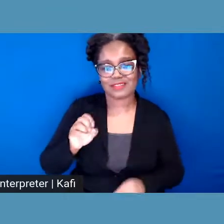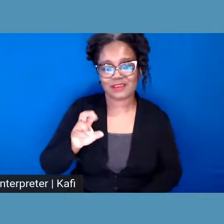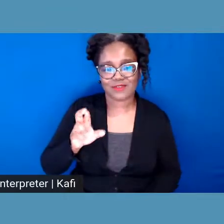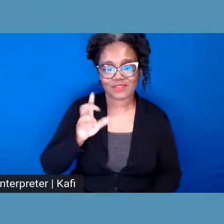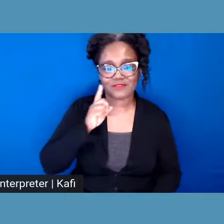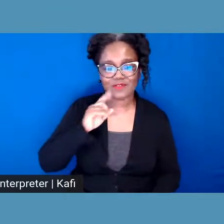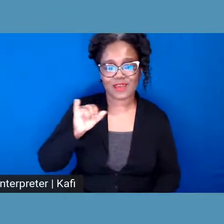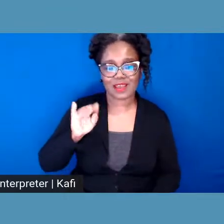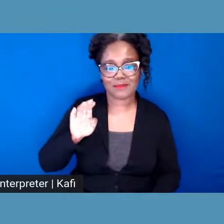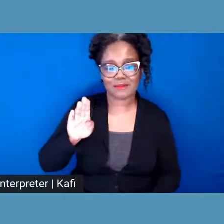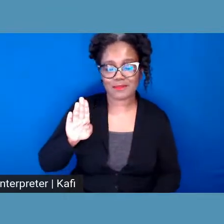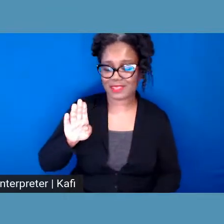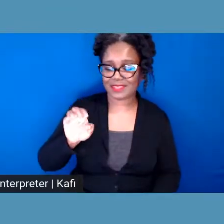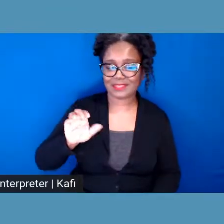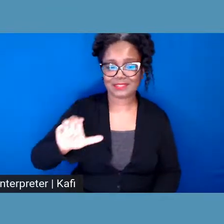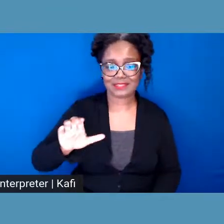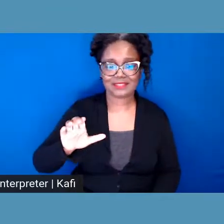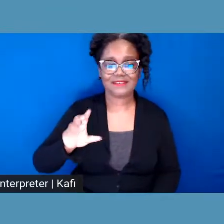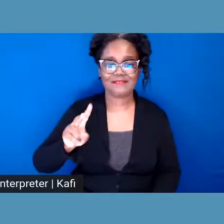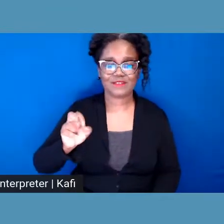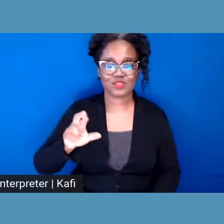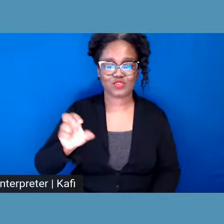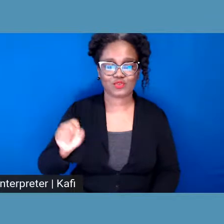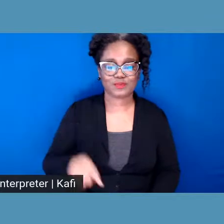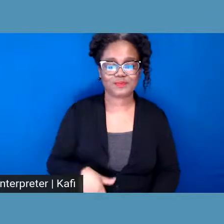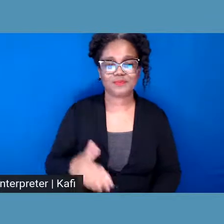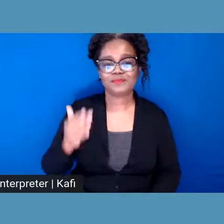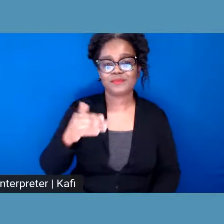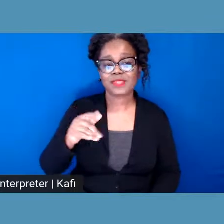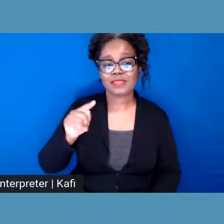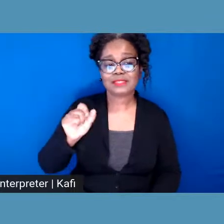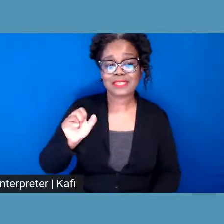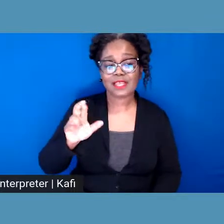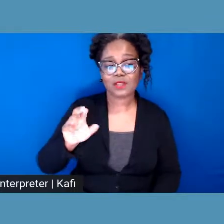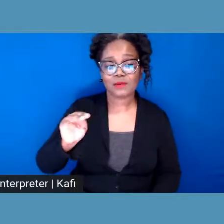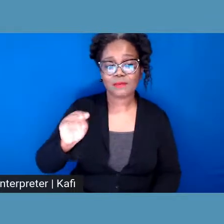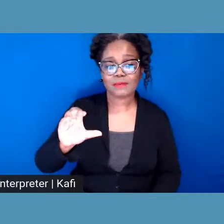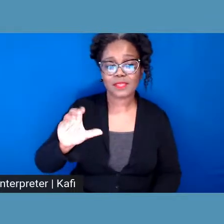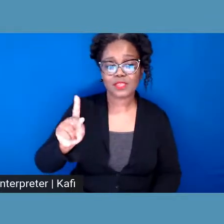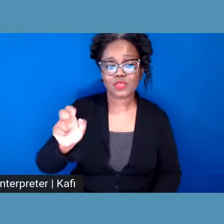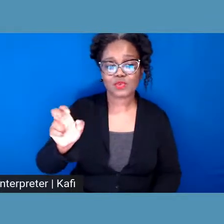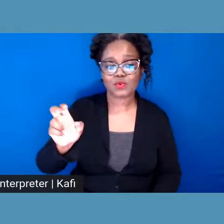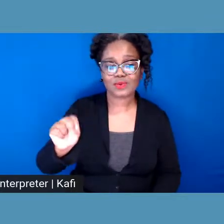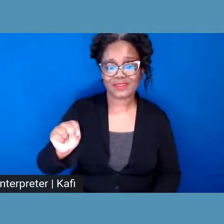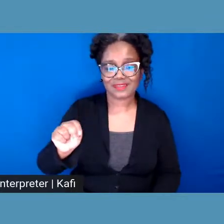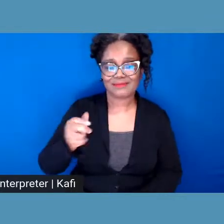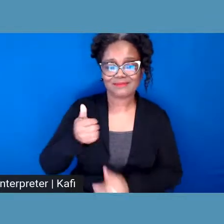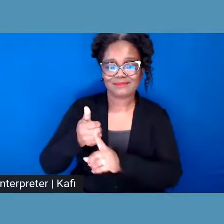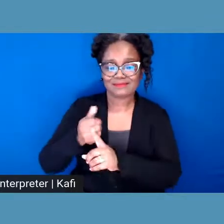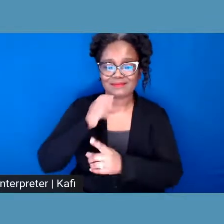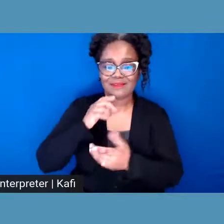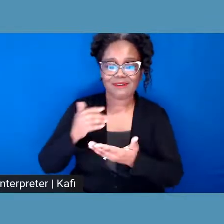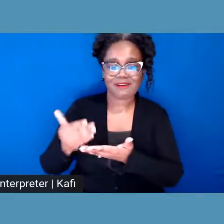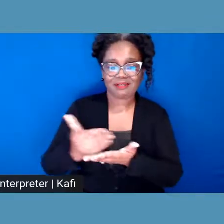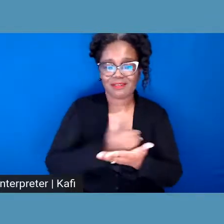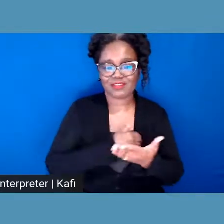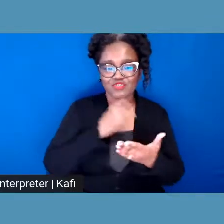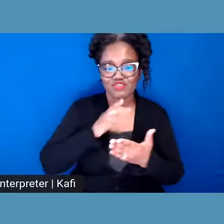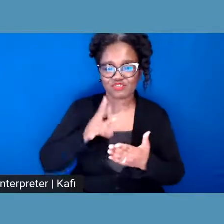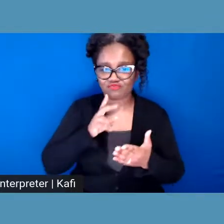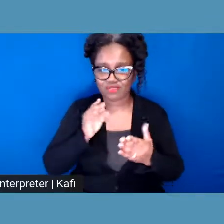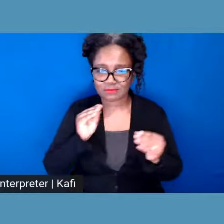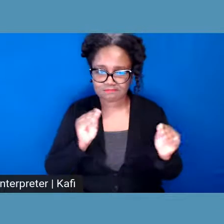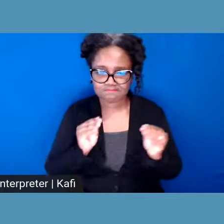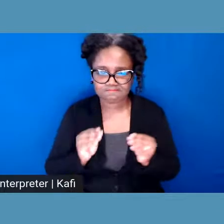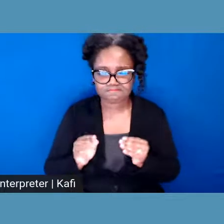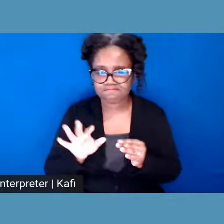is a curator interested in the rich art history of the Northern Great Plains. As coordinator of collections at the South Dakota Art Museum,